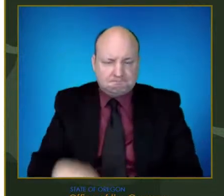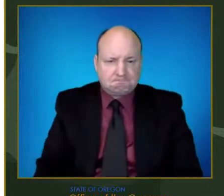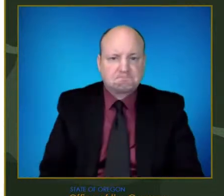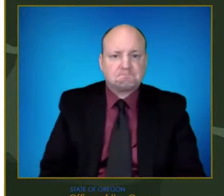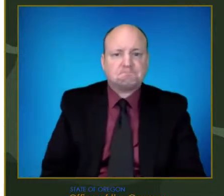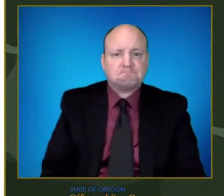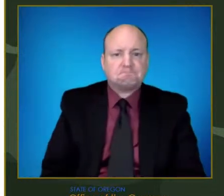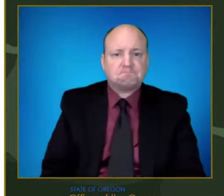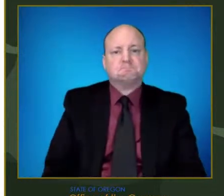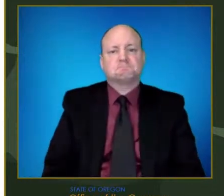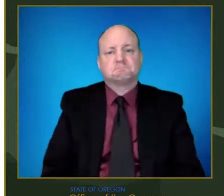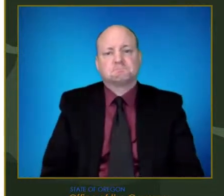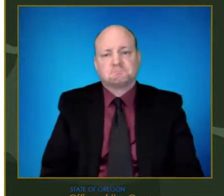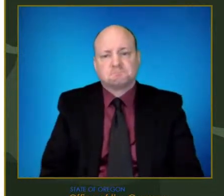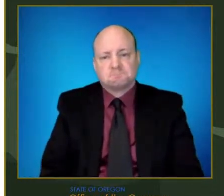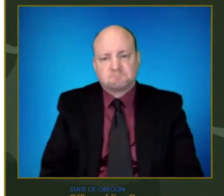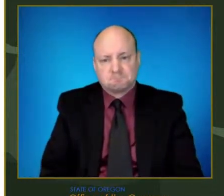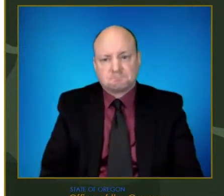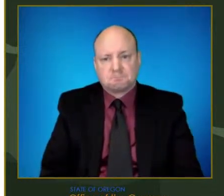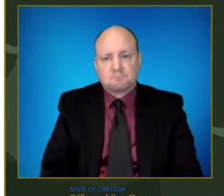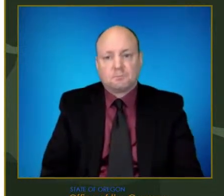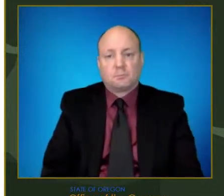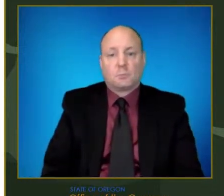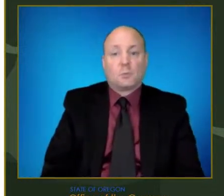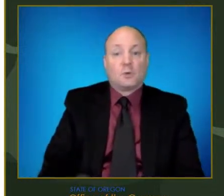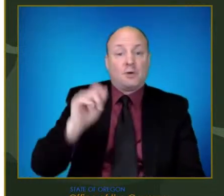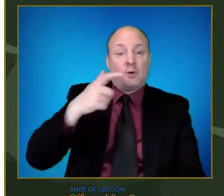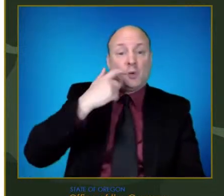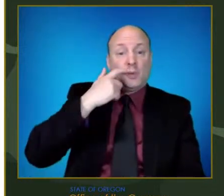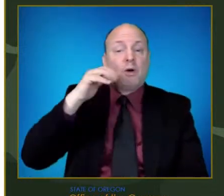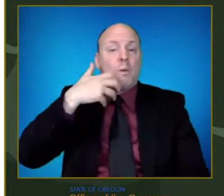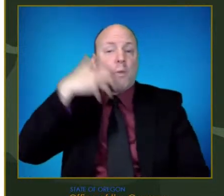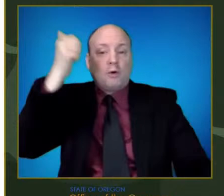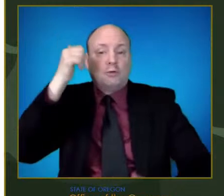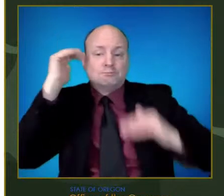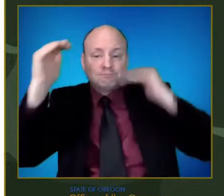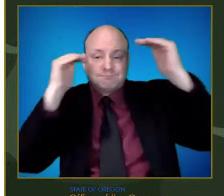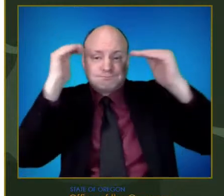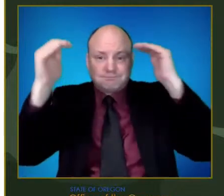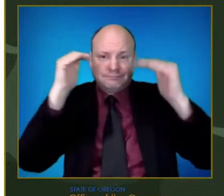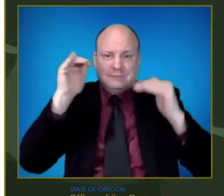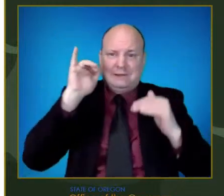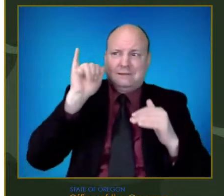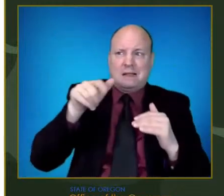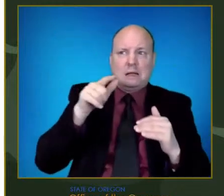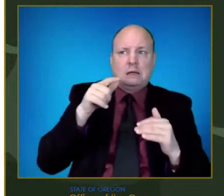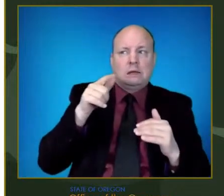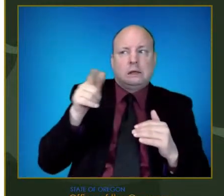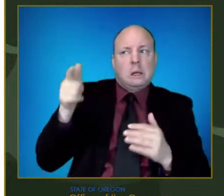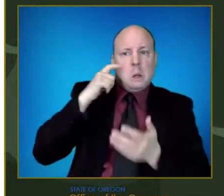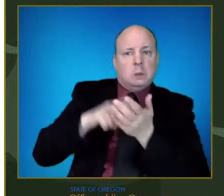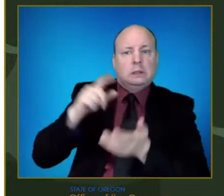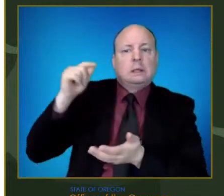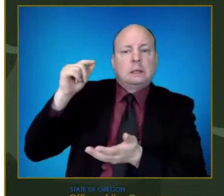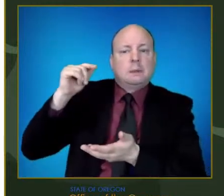Despite the leveling off we've seen among older adults, we remain on track to have vaccinated 7 in 10 Oregon adults by the end of